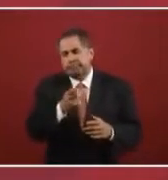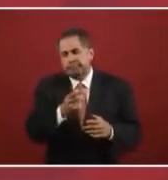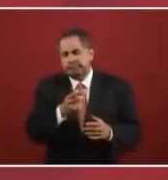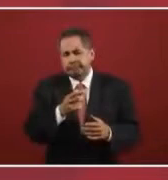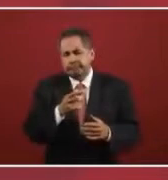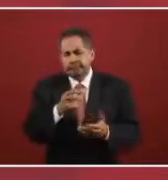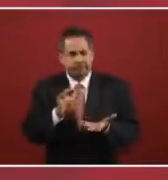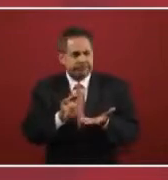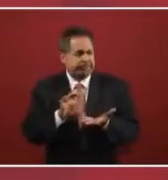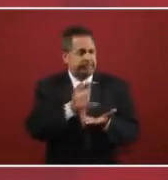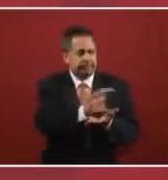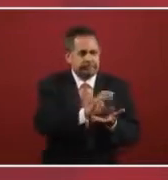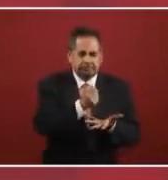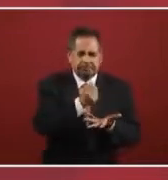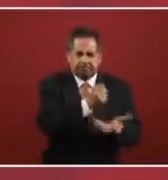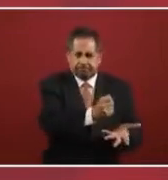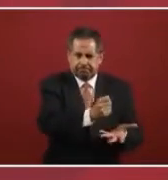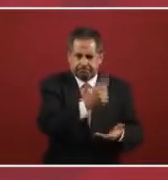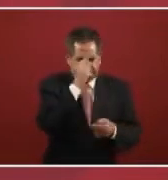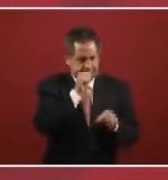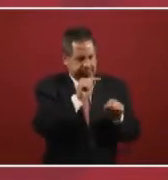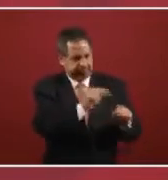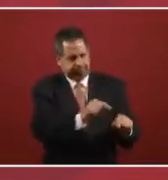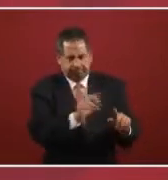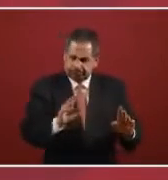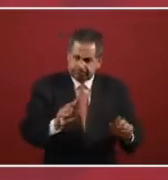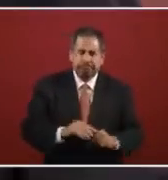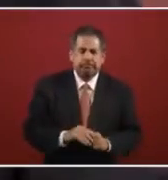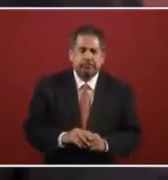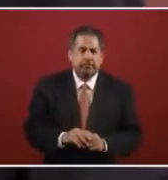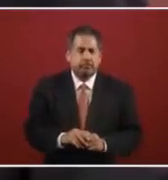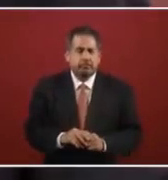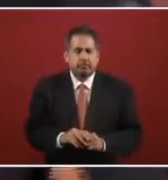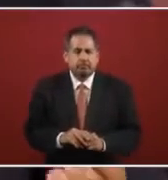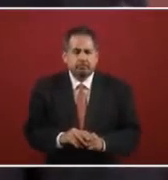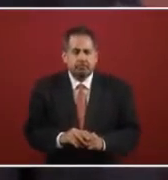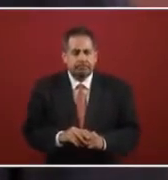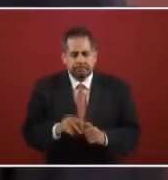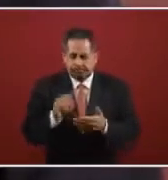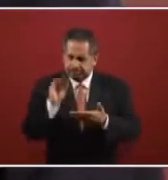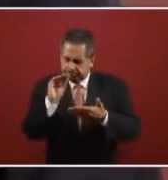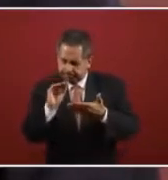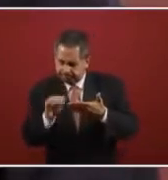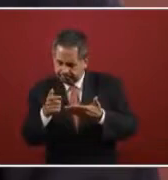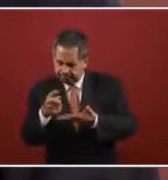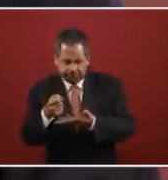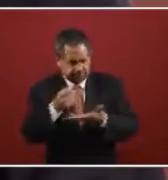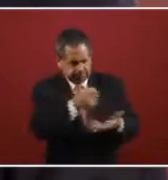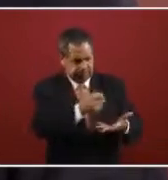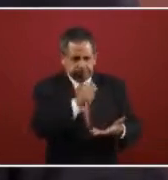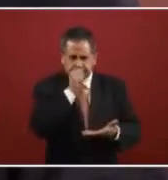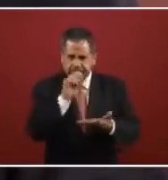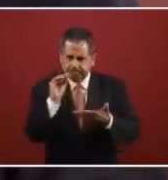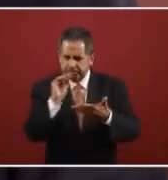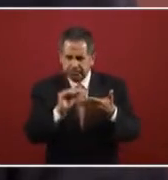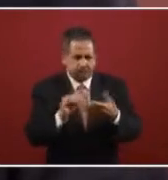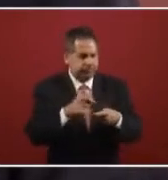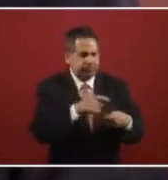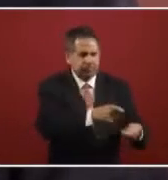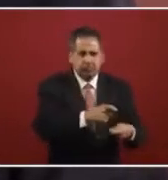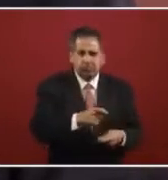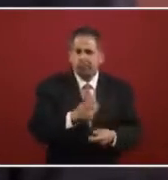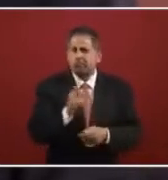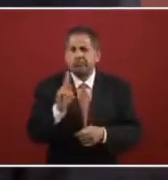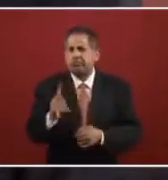to bolsa de get recursos, like a little bag of resources, una partida, like a little part of it. así como la partida de los